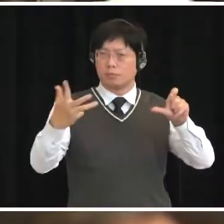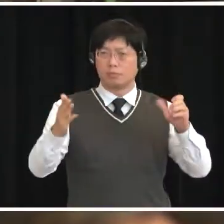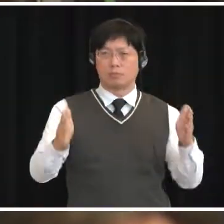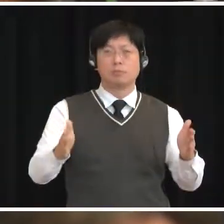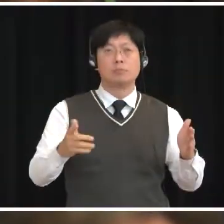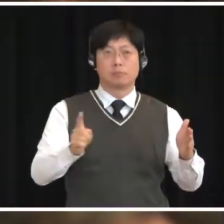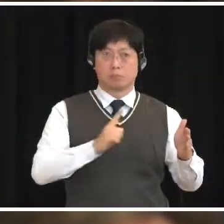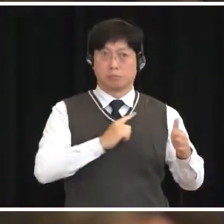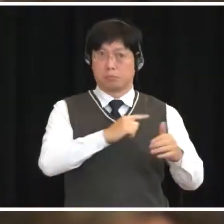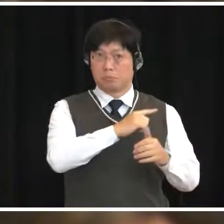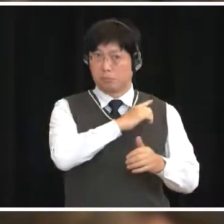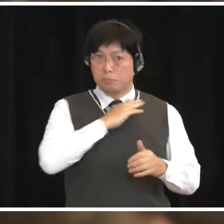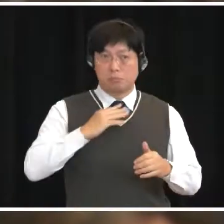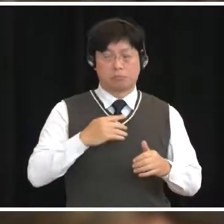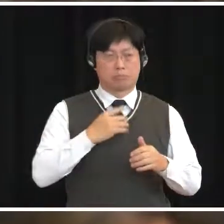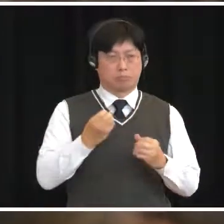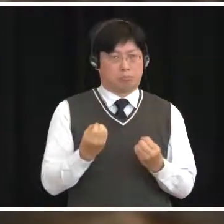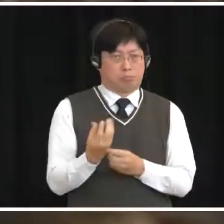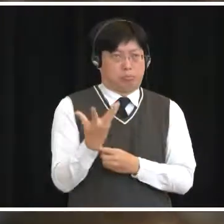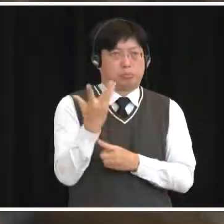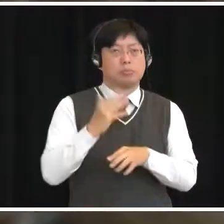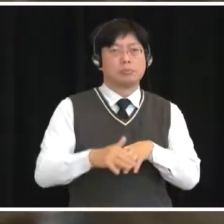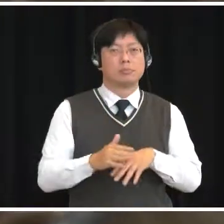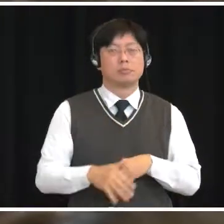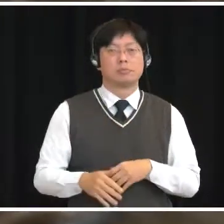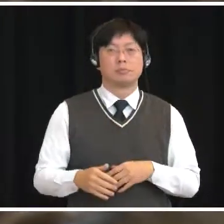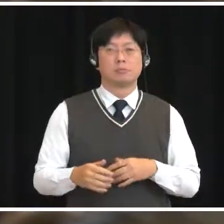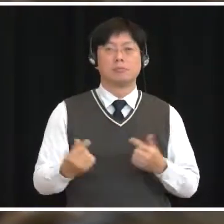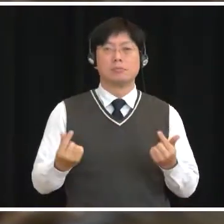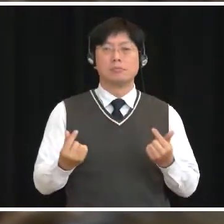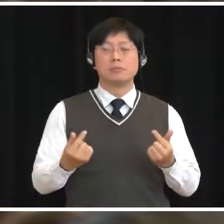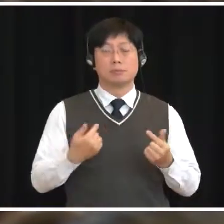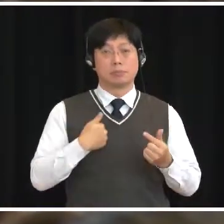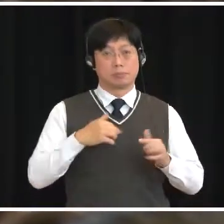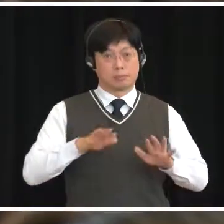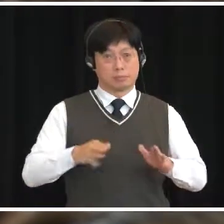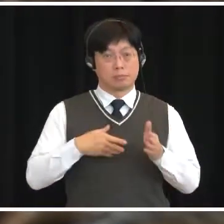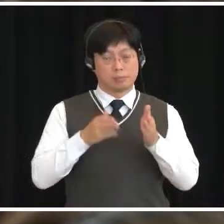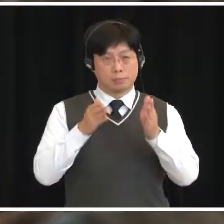and 18, the suicide rate has been rising.